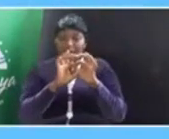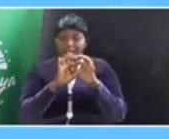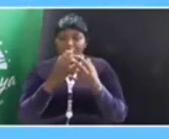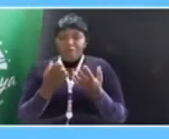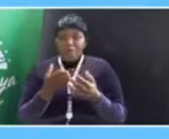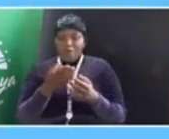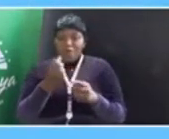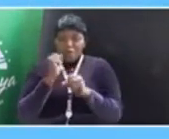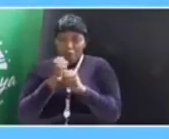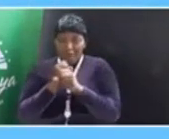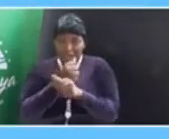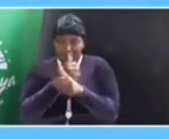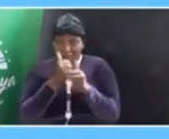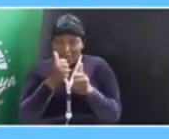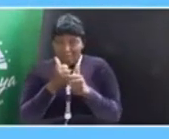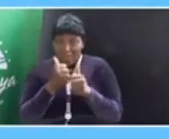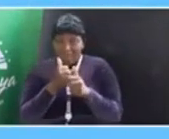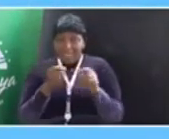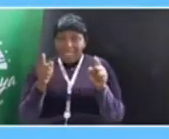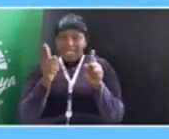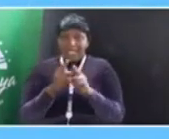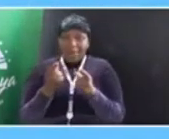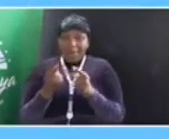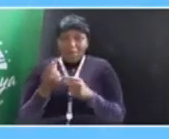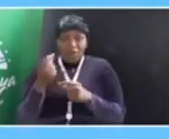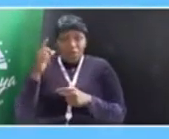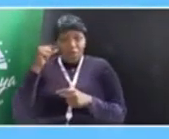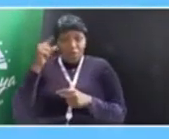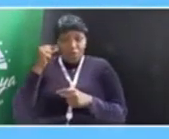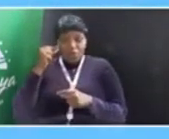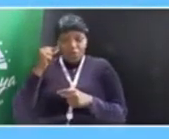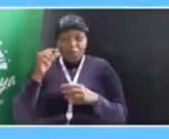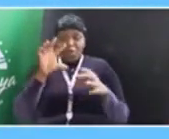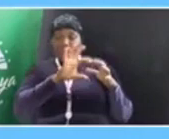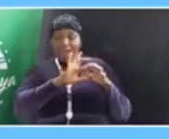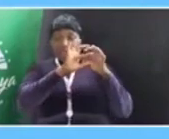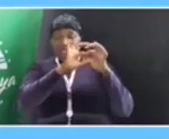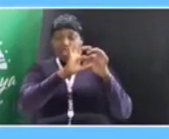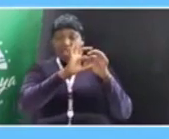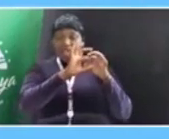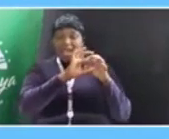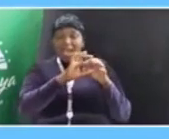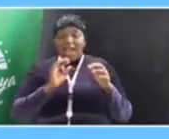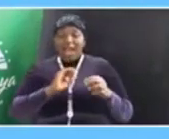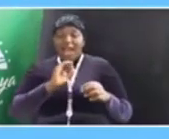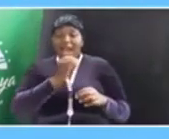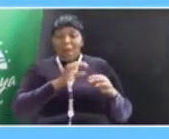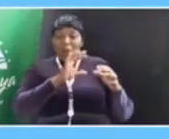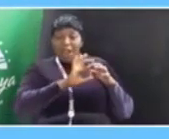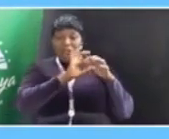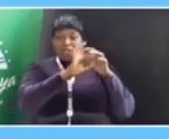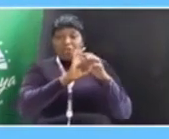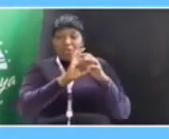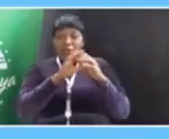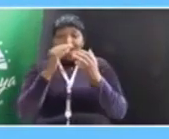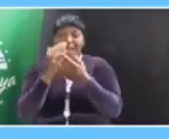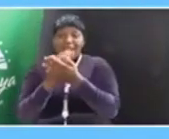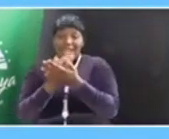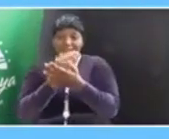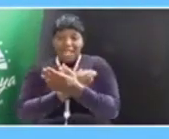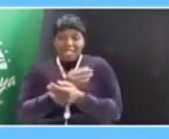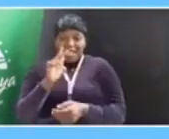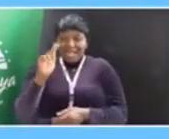pastoralist traditions to ancient coastal cultures, our cultural diversity enhances Kenya's